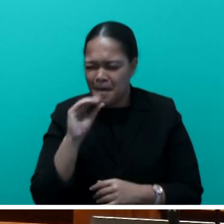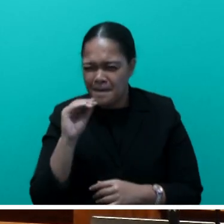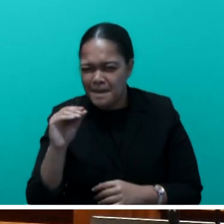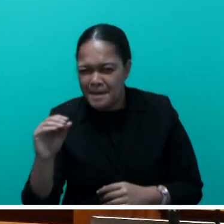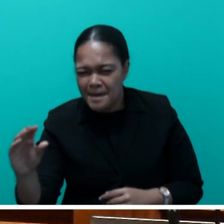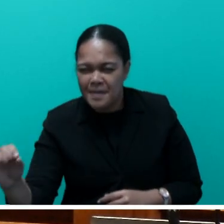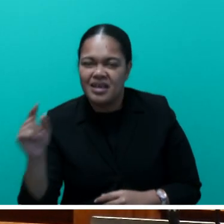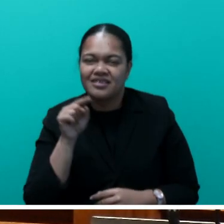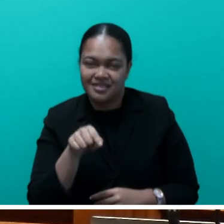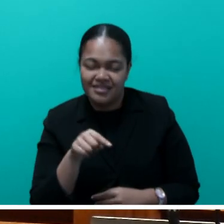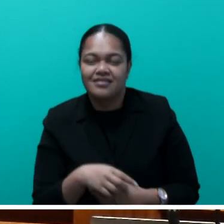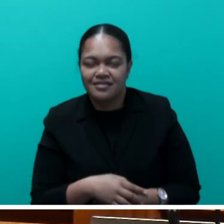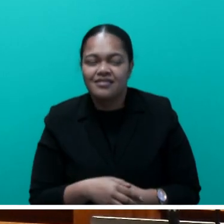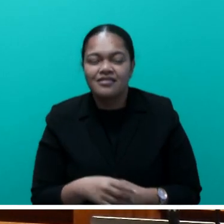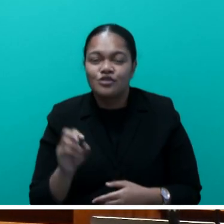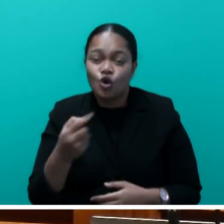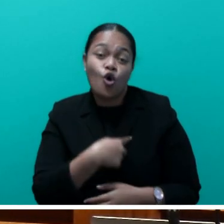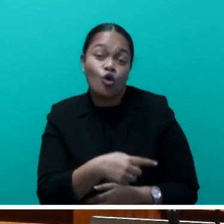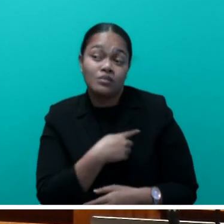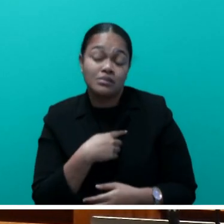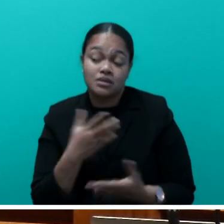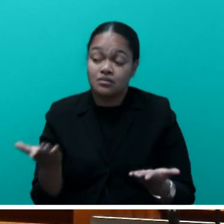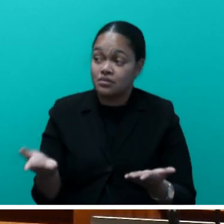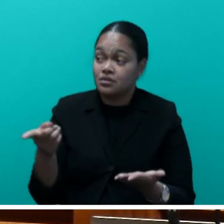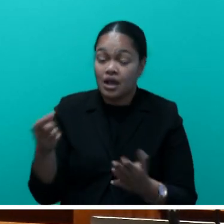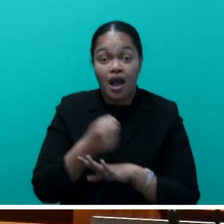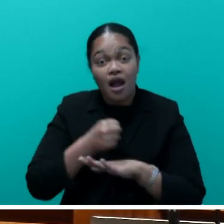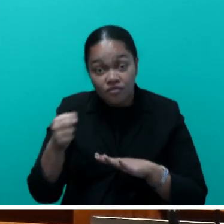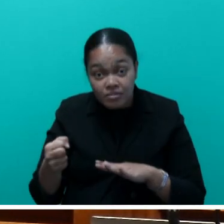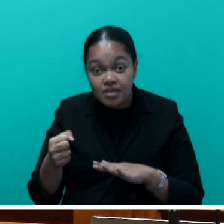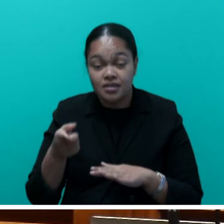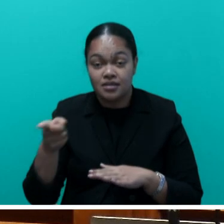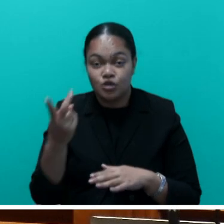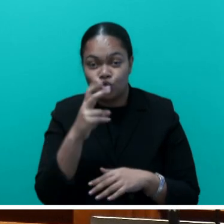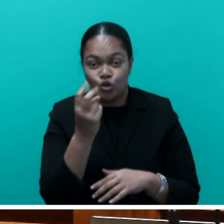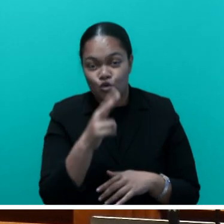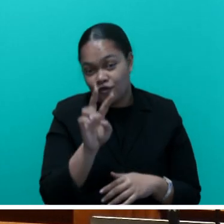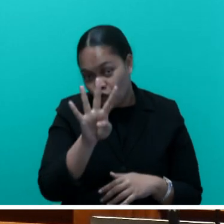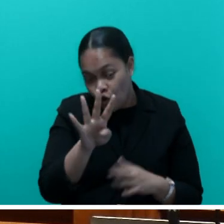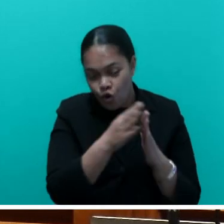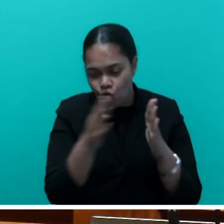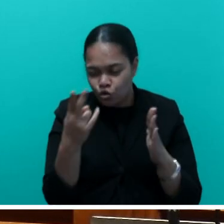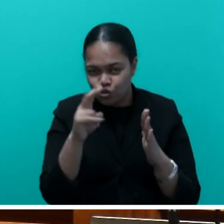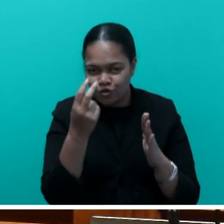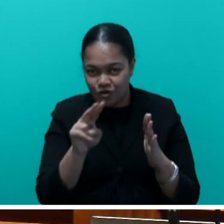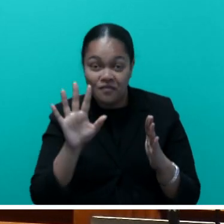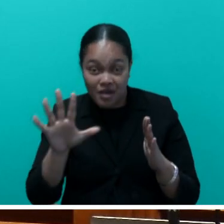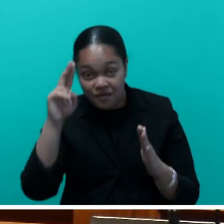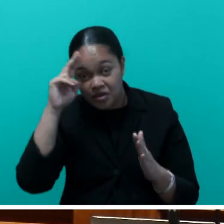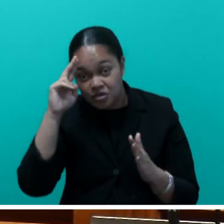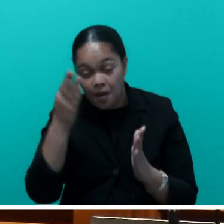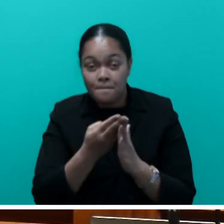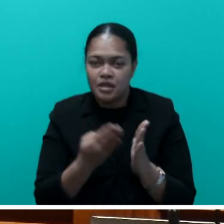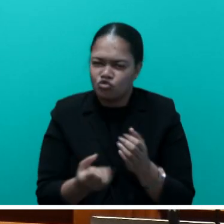that. The commitments made by the coalition government in its 2024-2025 national budget reflects a